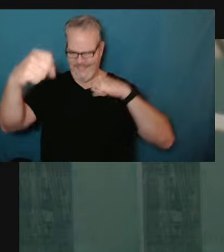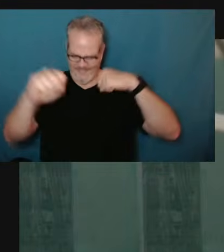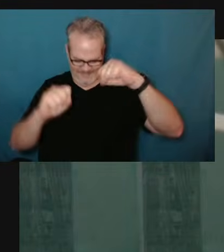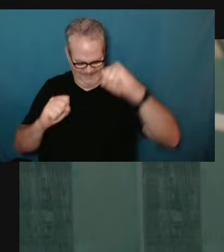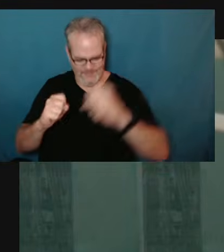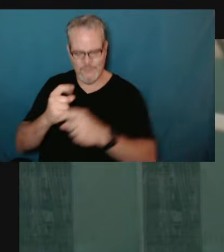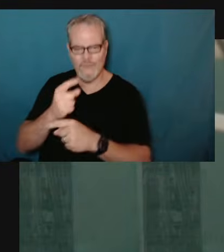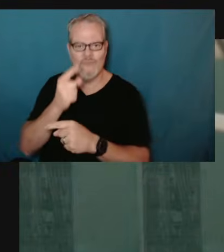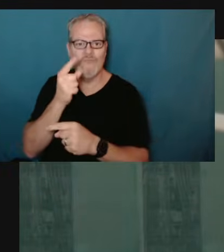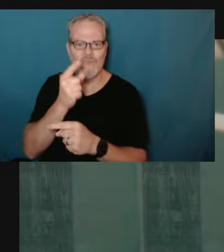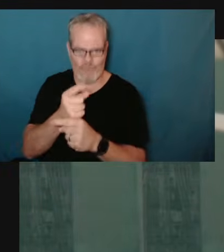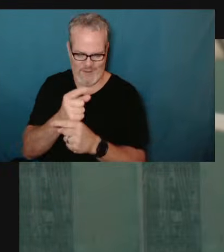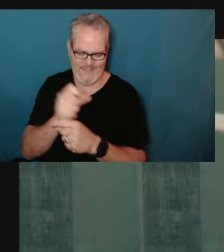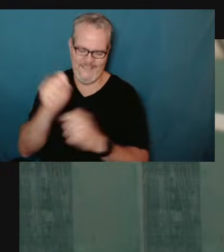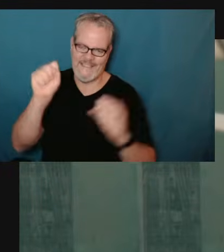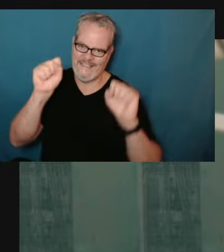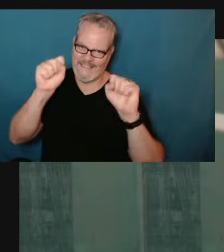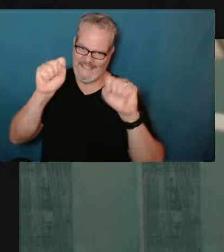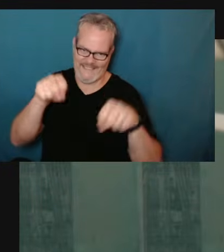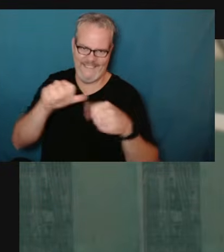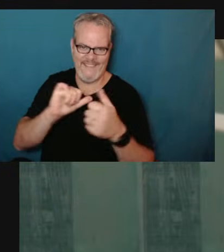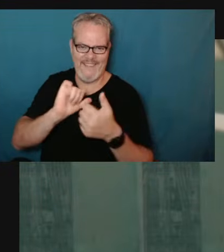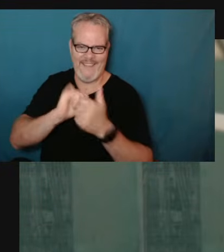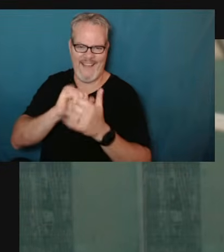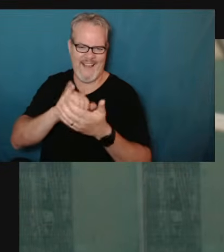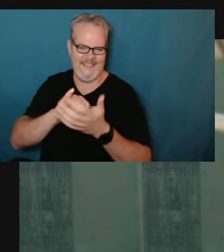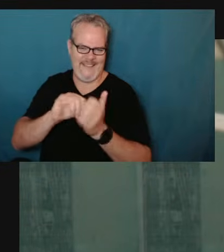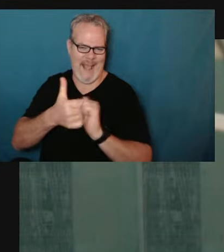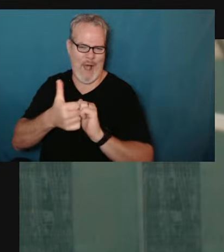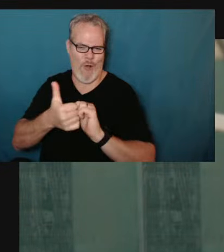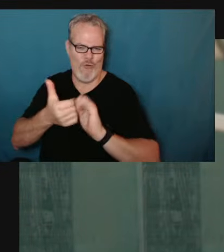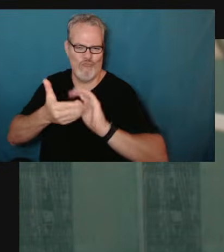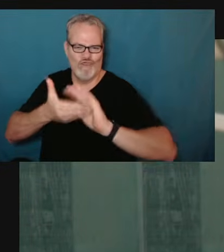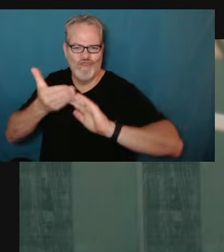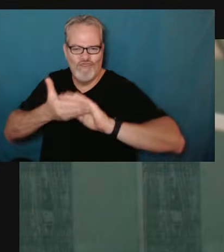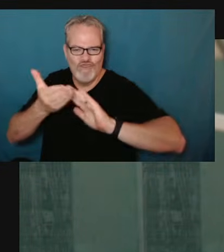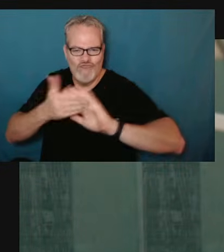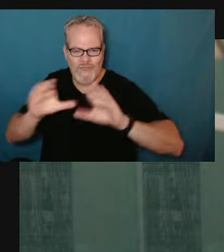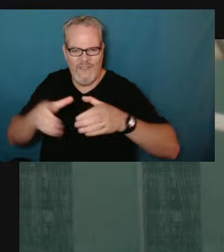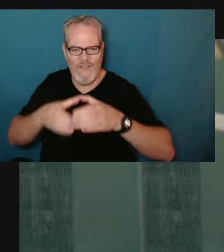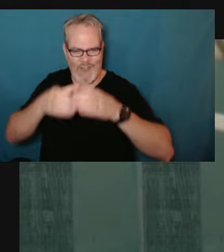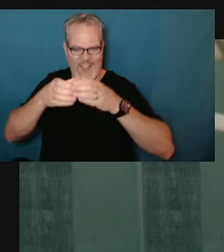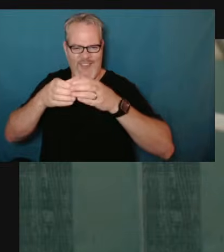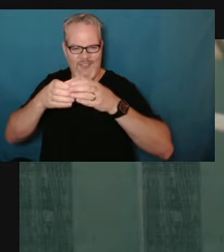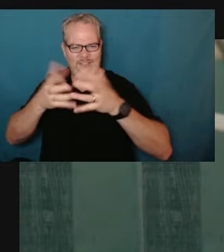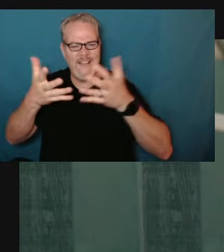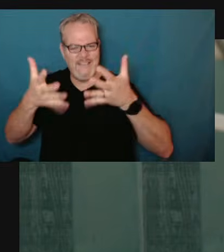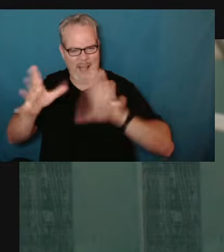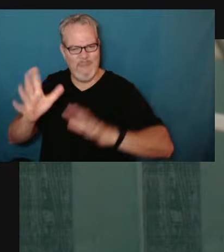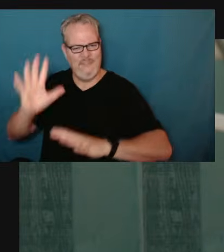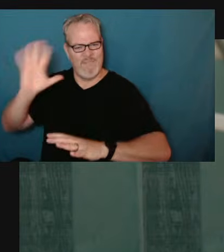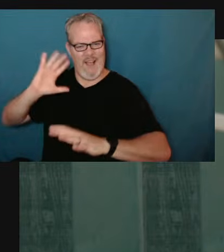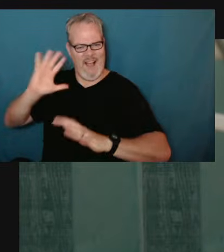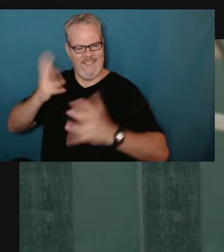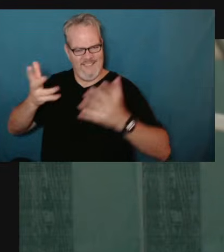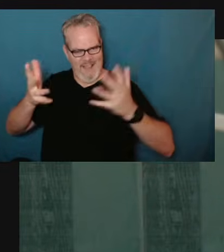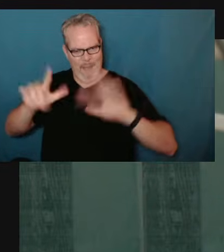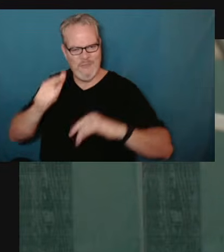future. It's how the volcanoes work. So, as Don says, don't plan your meals around it.